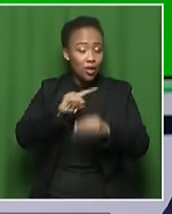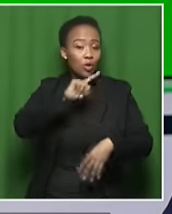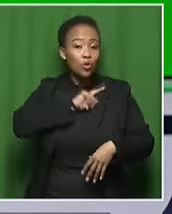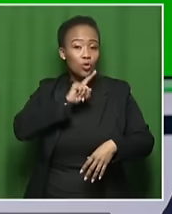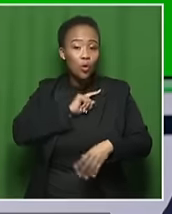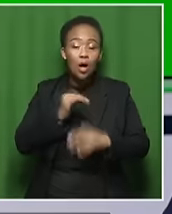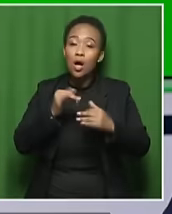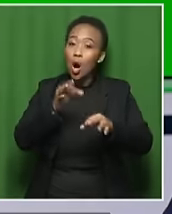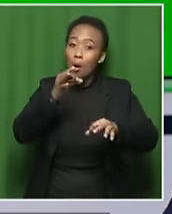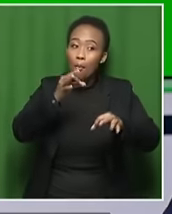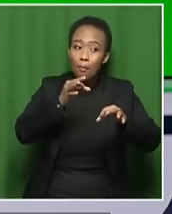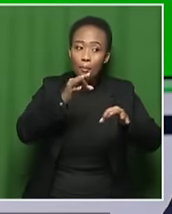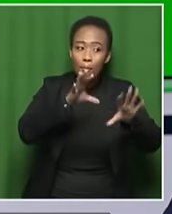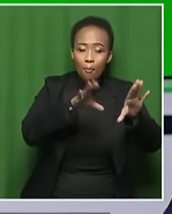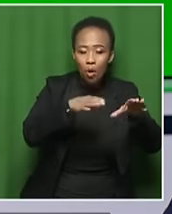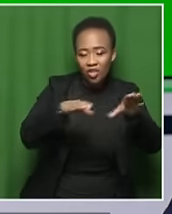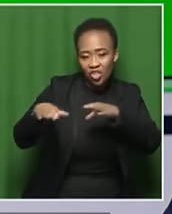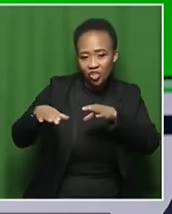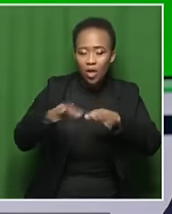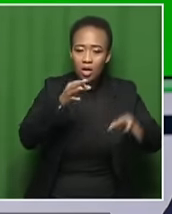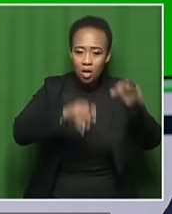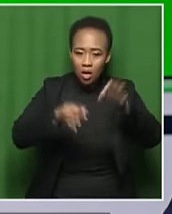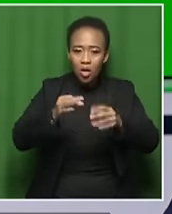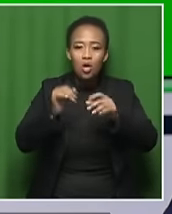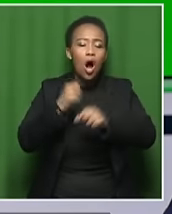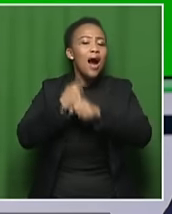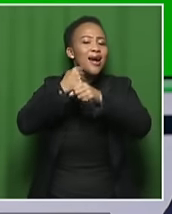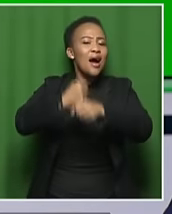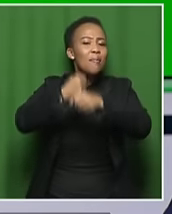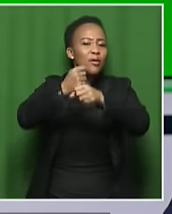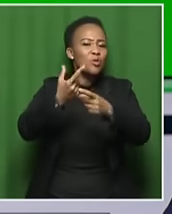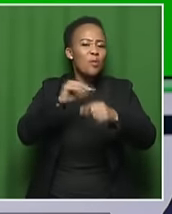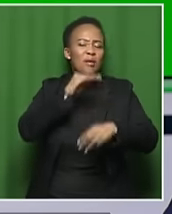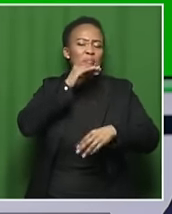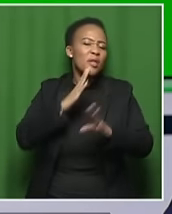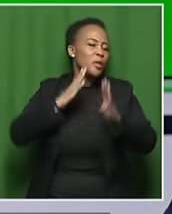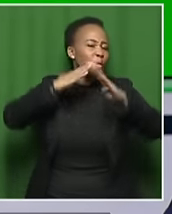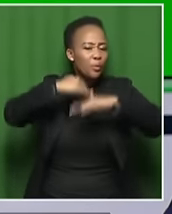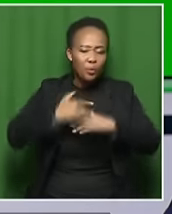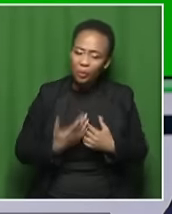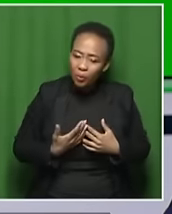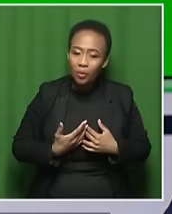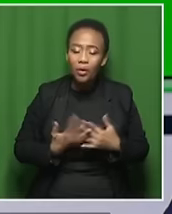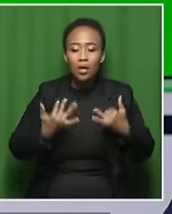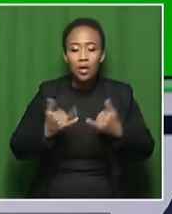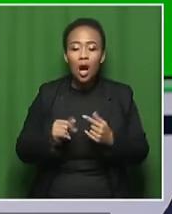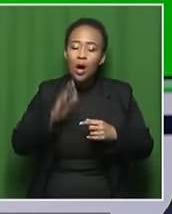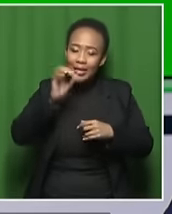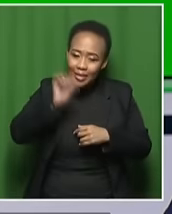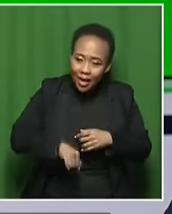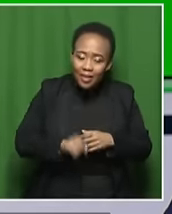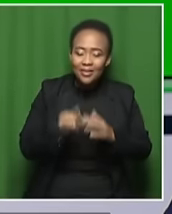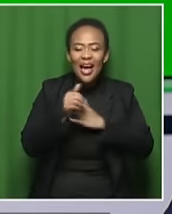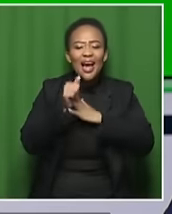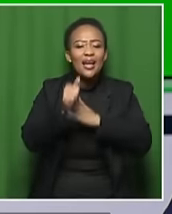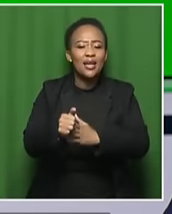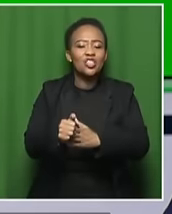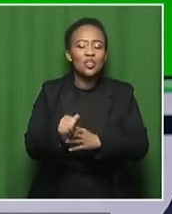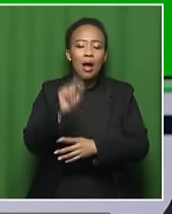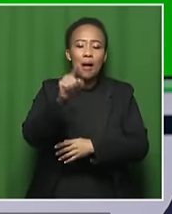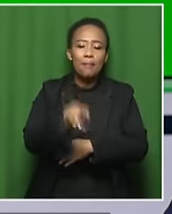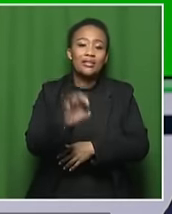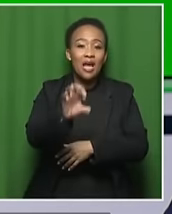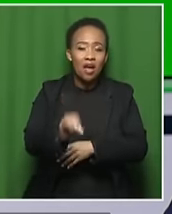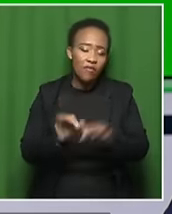campaign are meaningless, even with all the political will in the world, unless we're going to have leadership that puts the right people in the